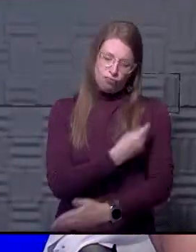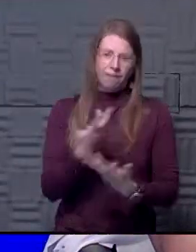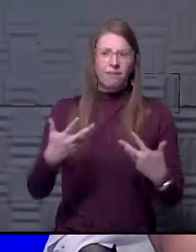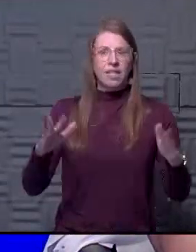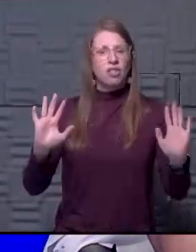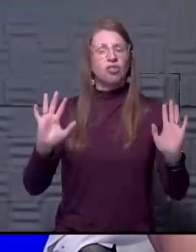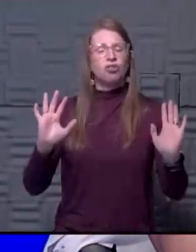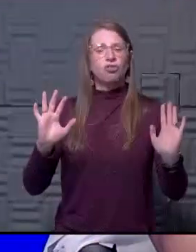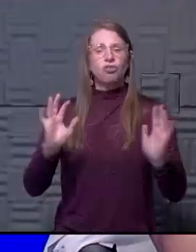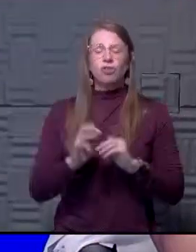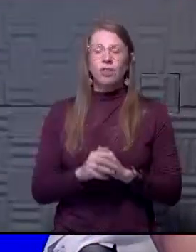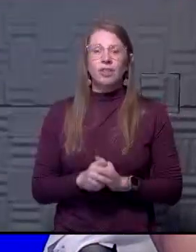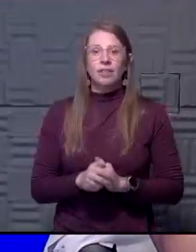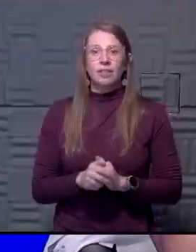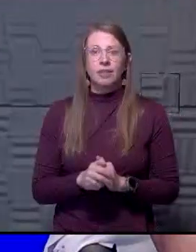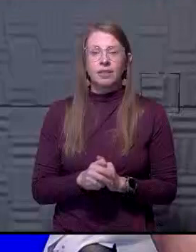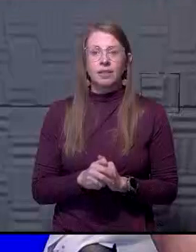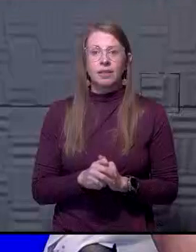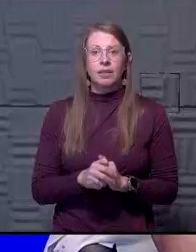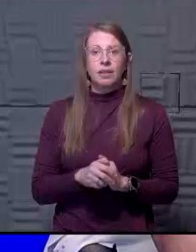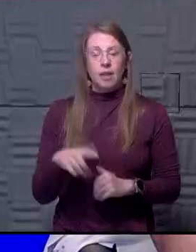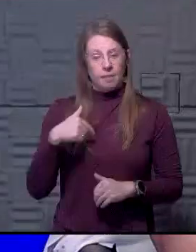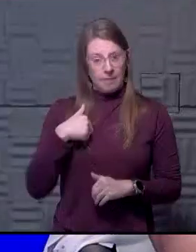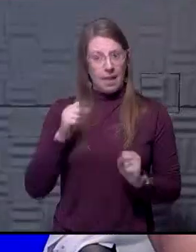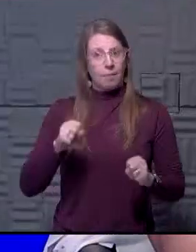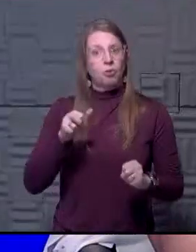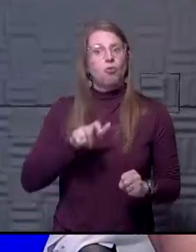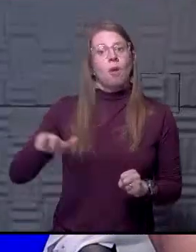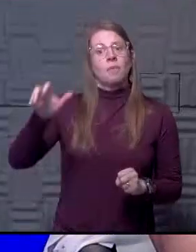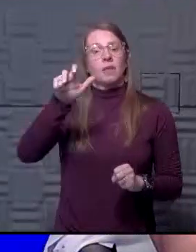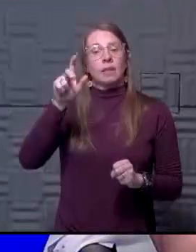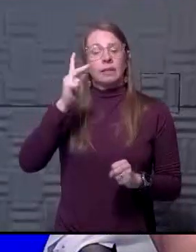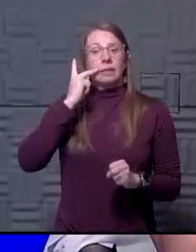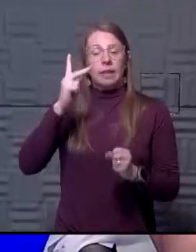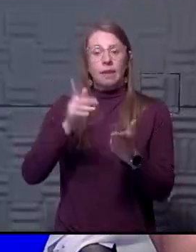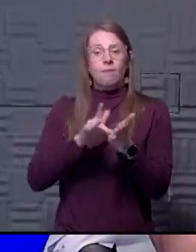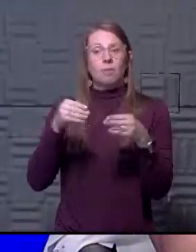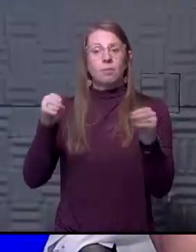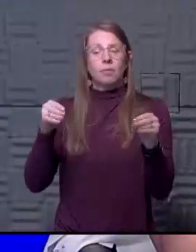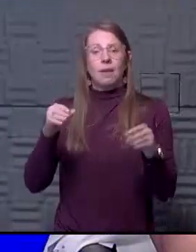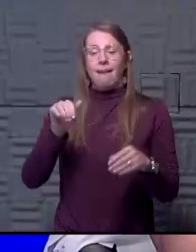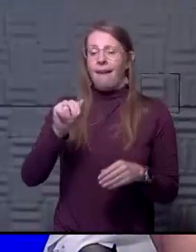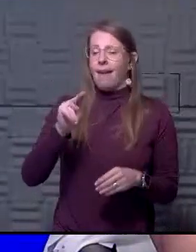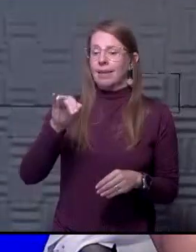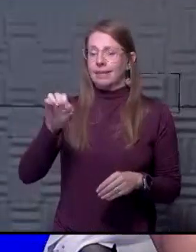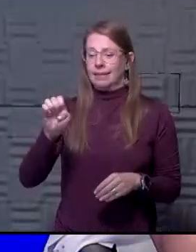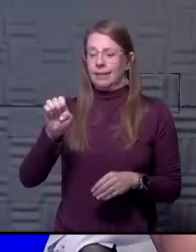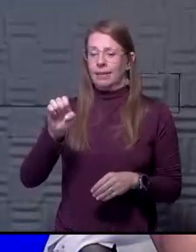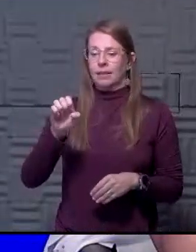I was able to go upstairs and see one of our pharmacists, Annie Shelton,